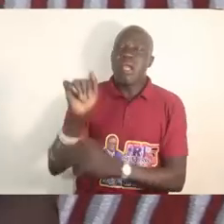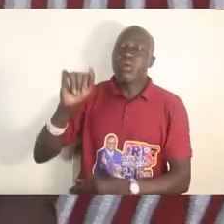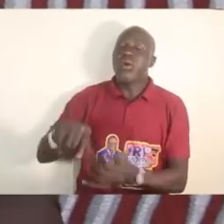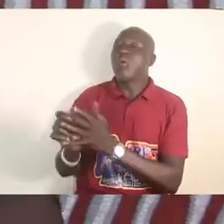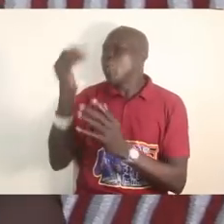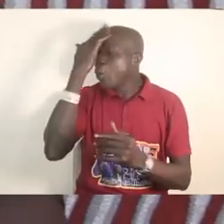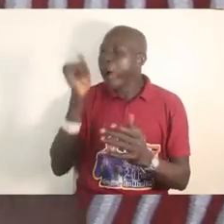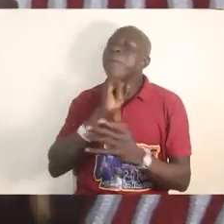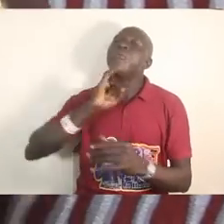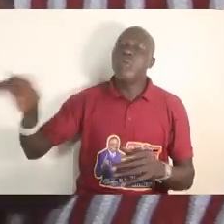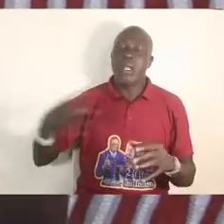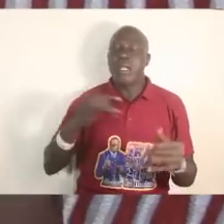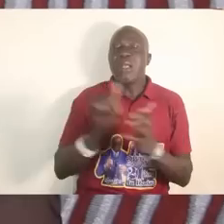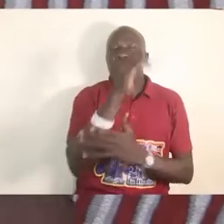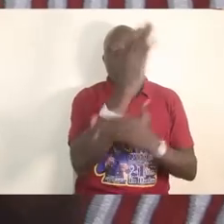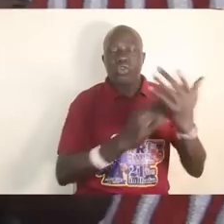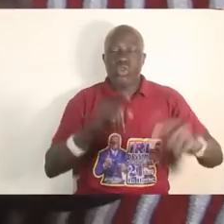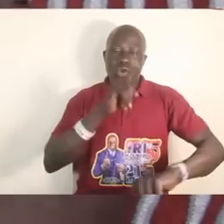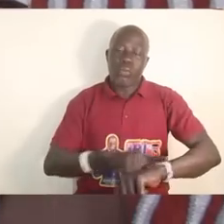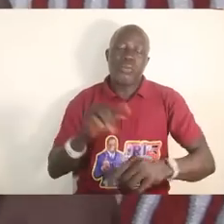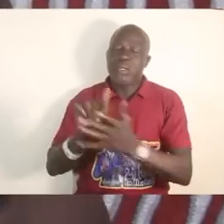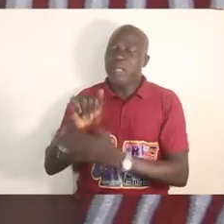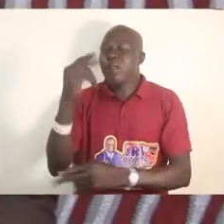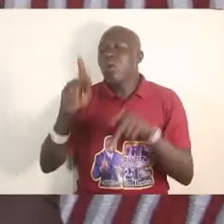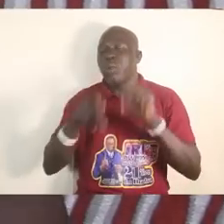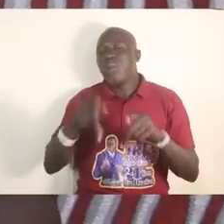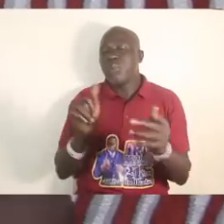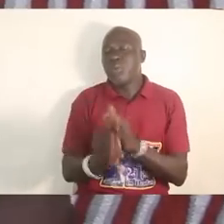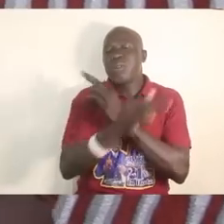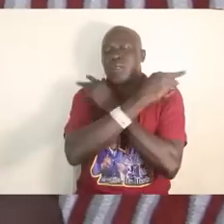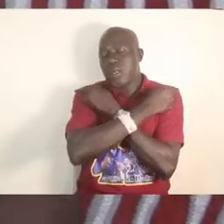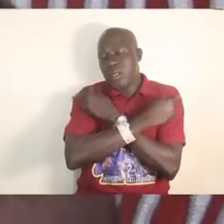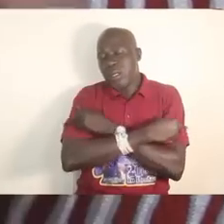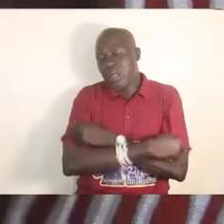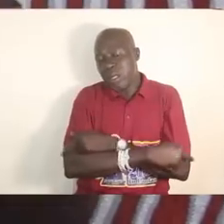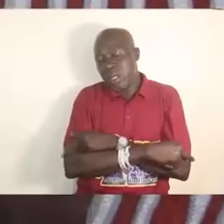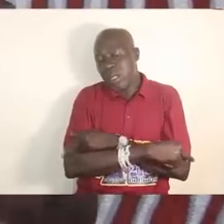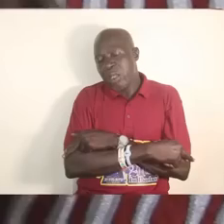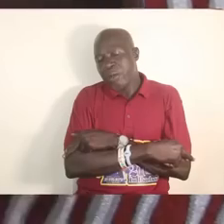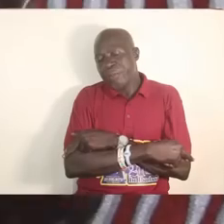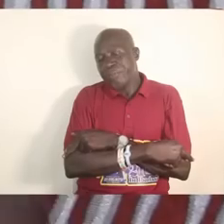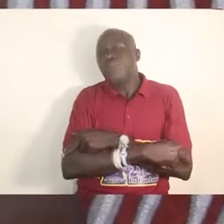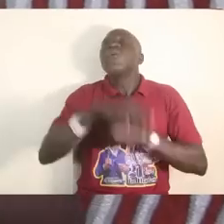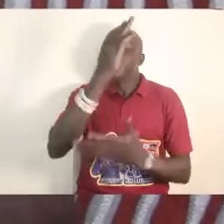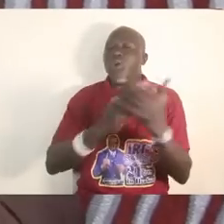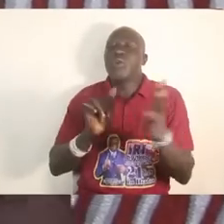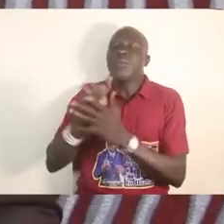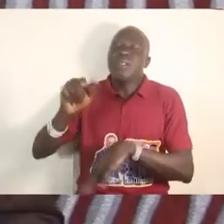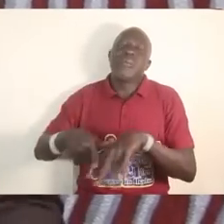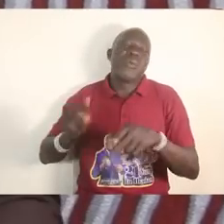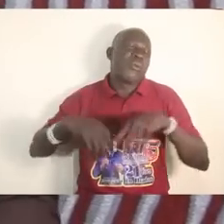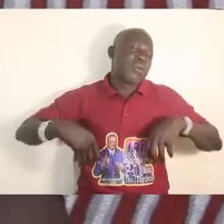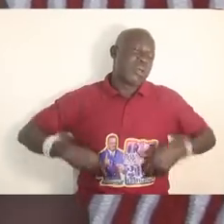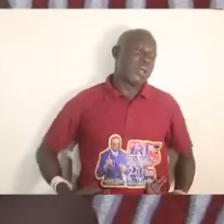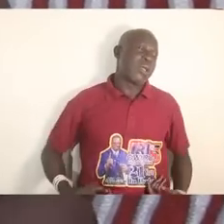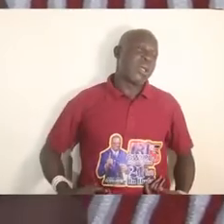be. Why is this so? Ni opolopo igba se yan ba se mi. Several times that you relent. Awon akoko ti eniyan re wosi. The period that